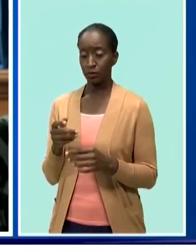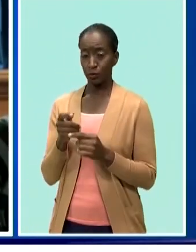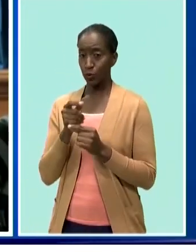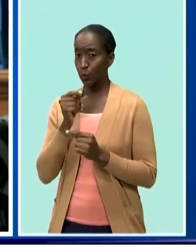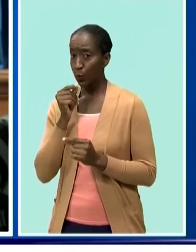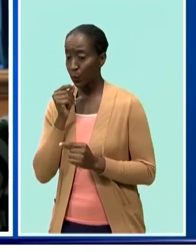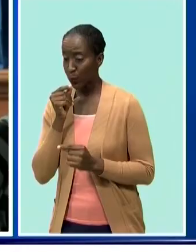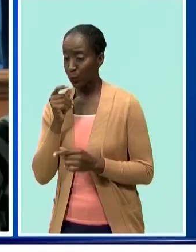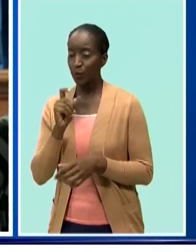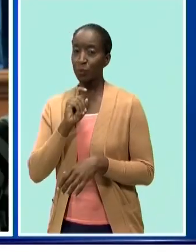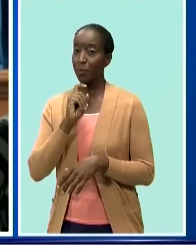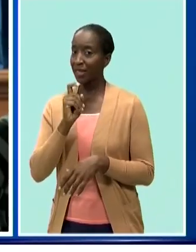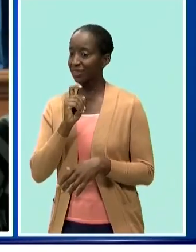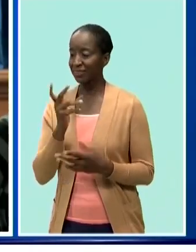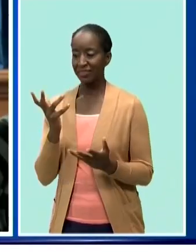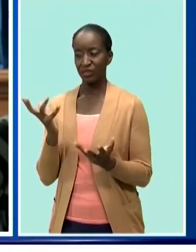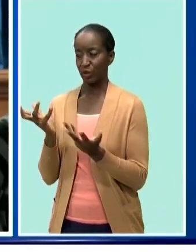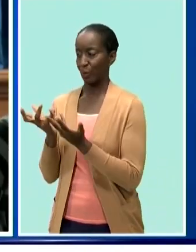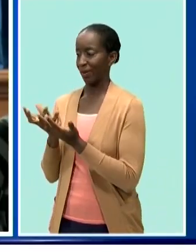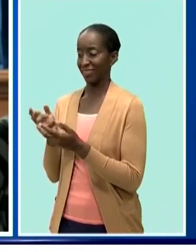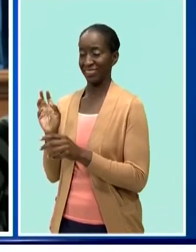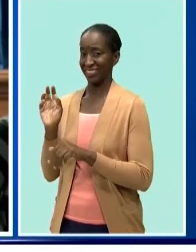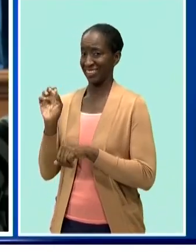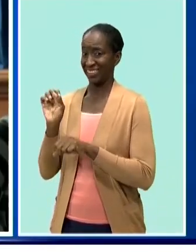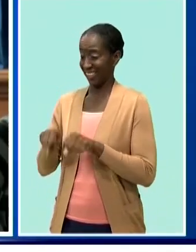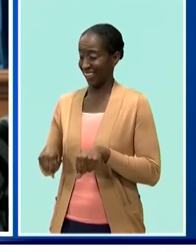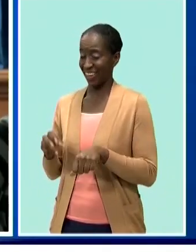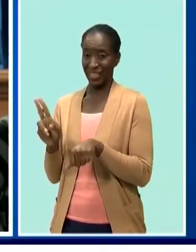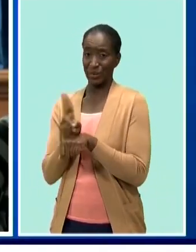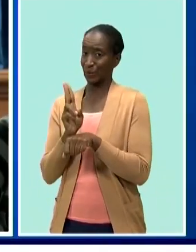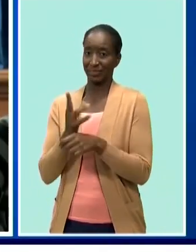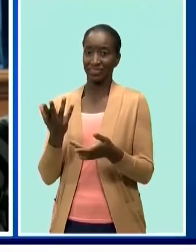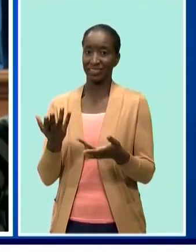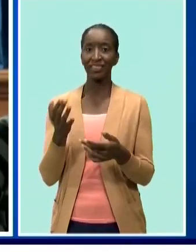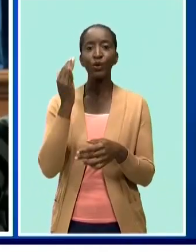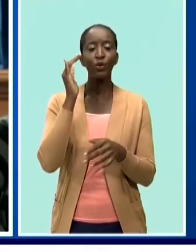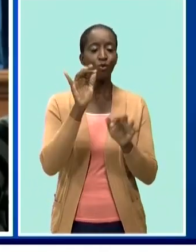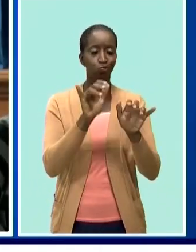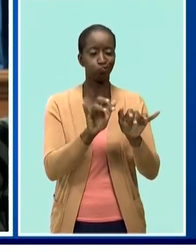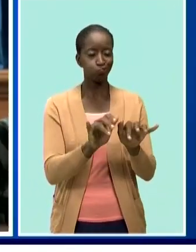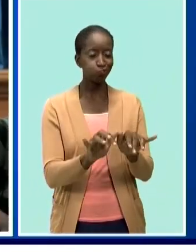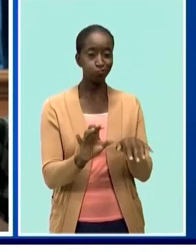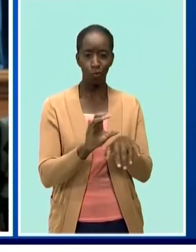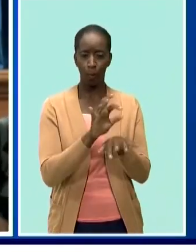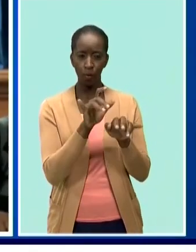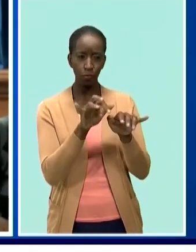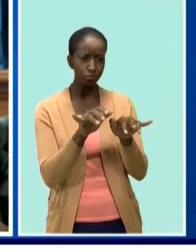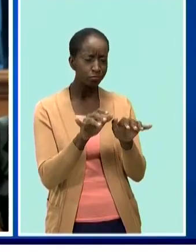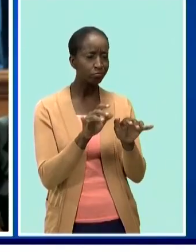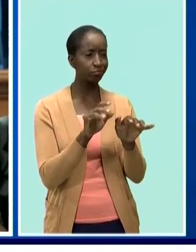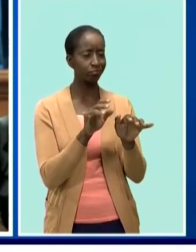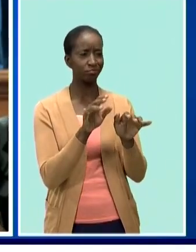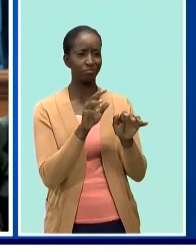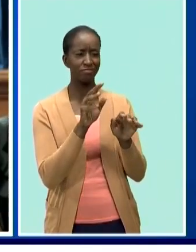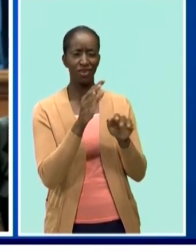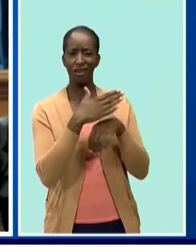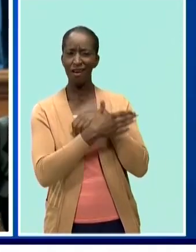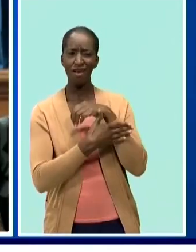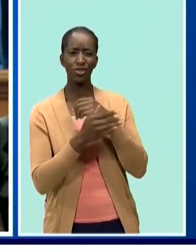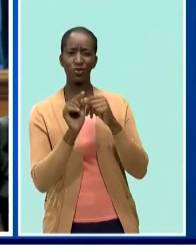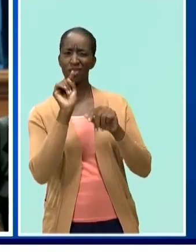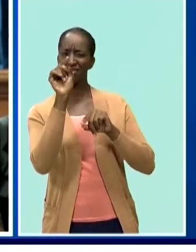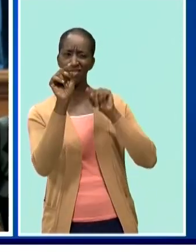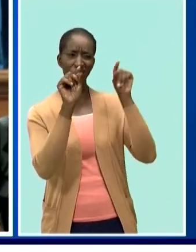don't work for them. And I mean, if you just gotta Google it, you'll see a whole movement worldwide of persons with disability who